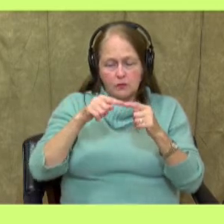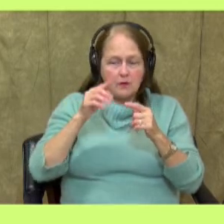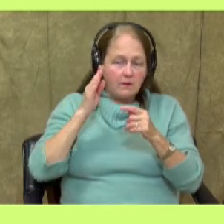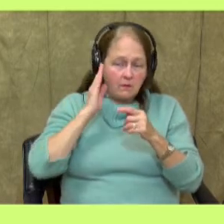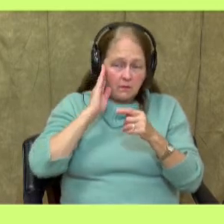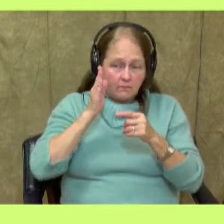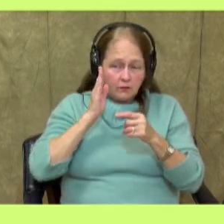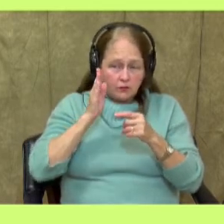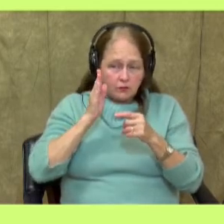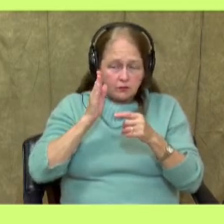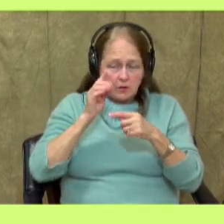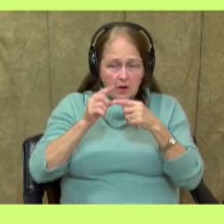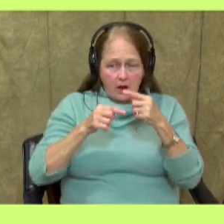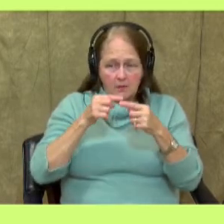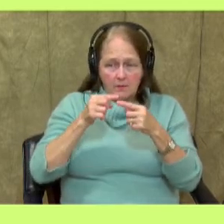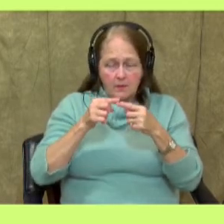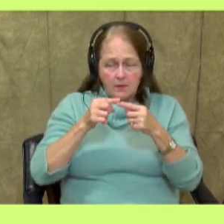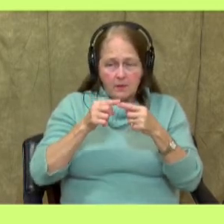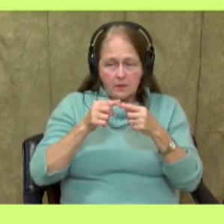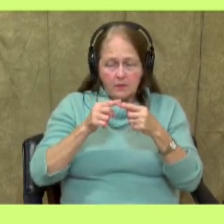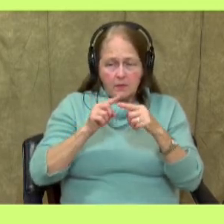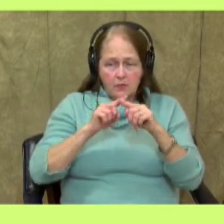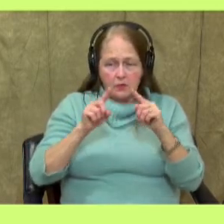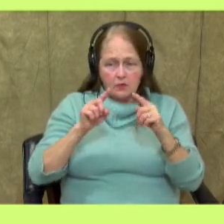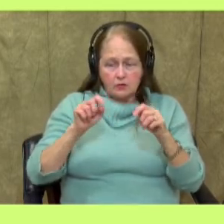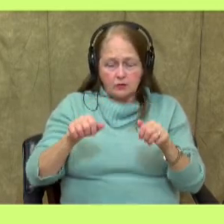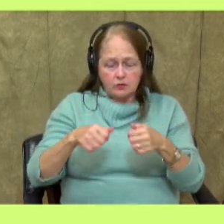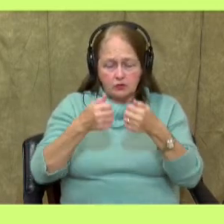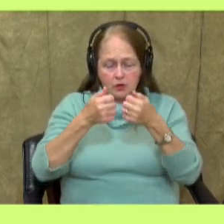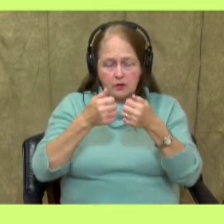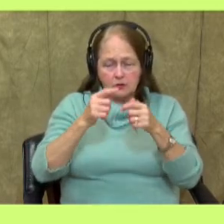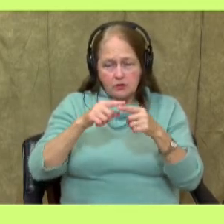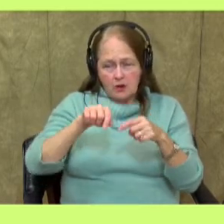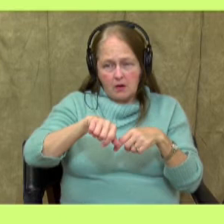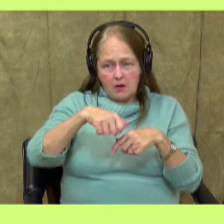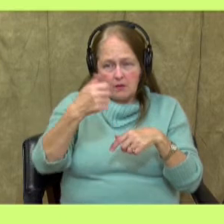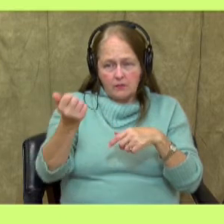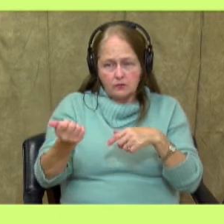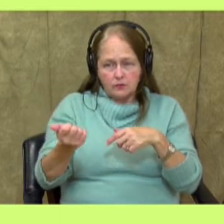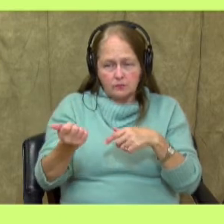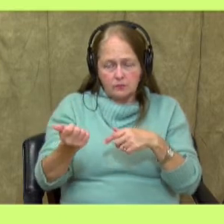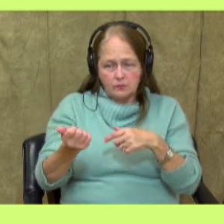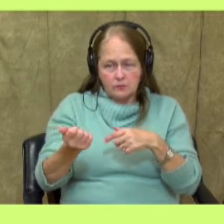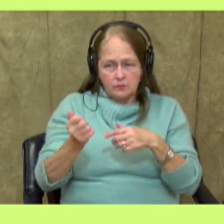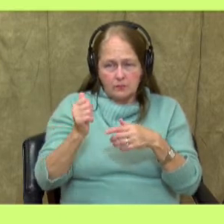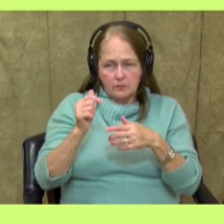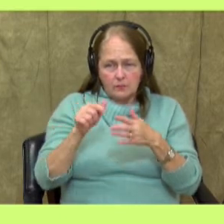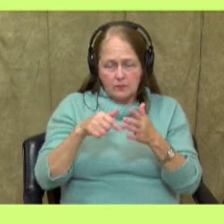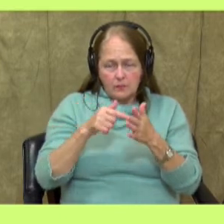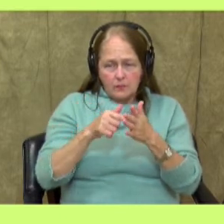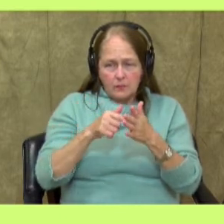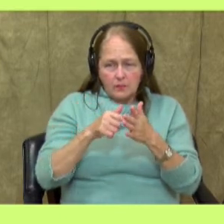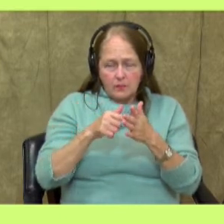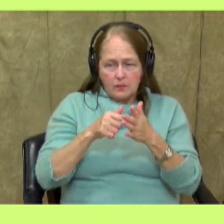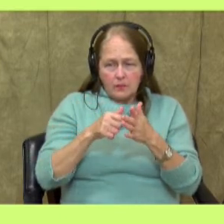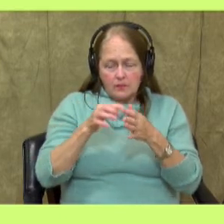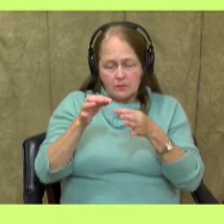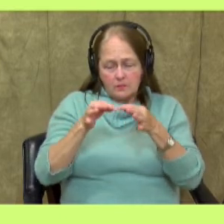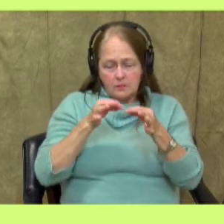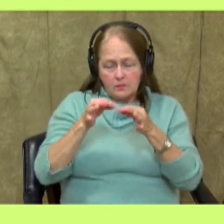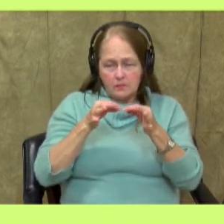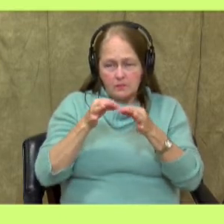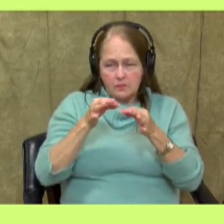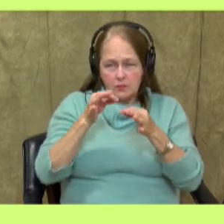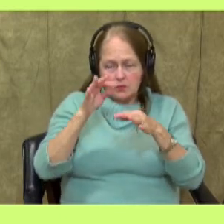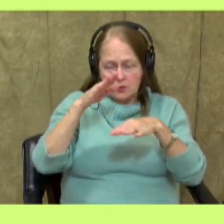future must be but a challenge to others." This excerpt